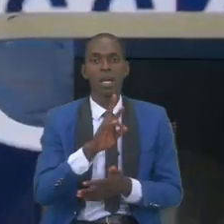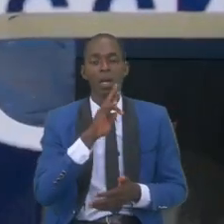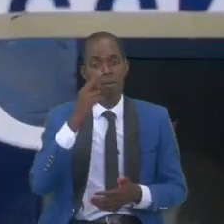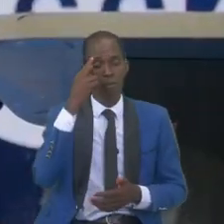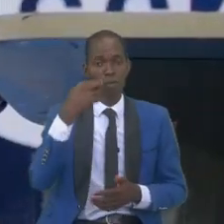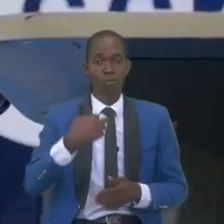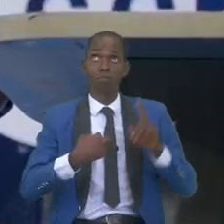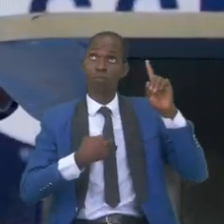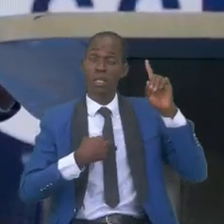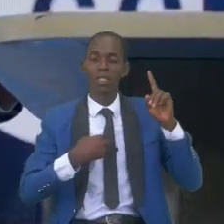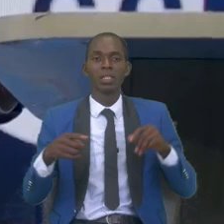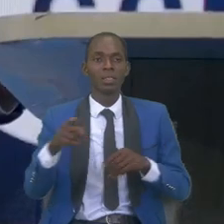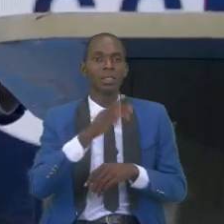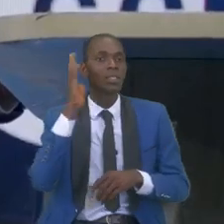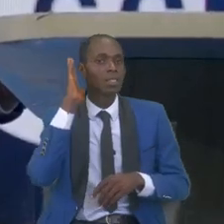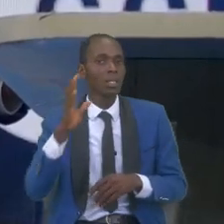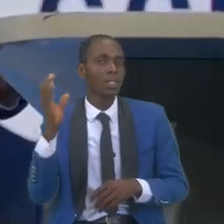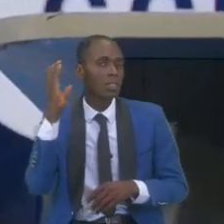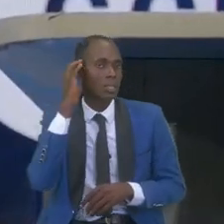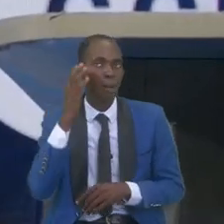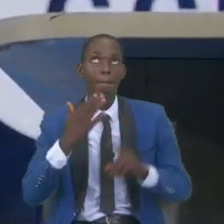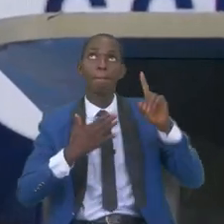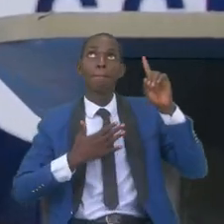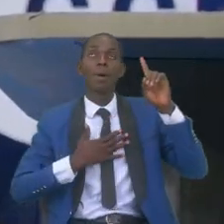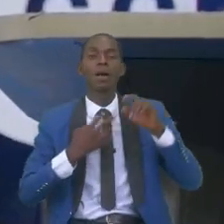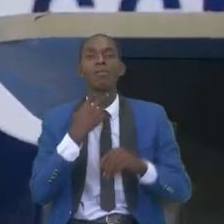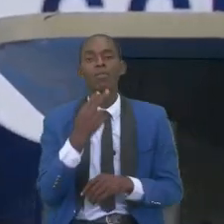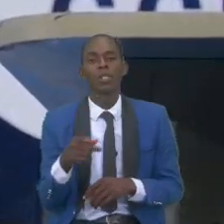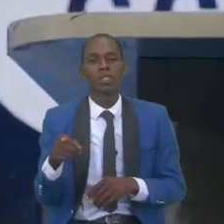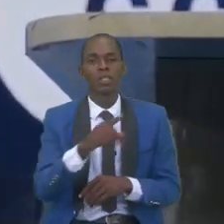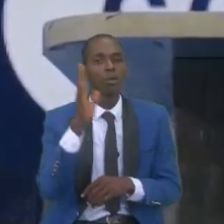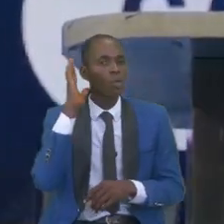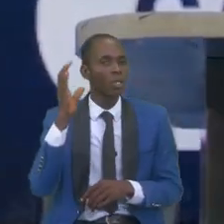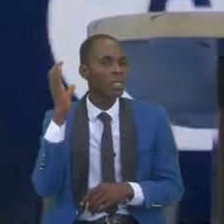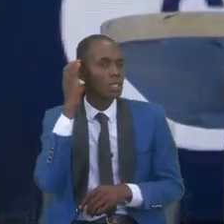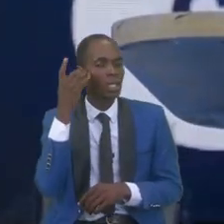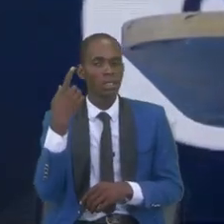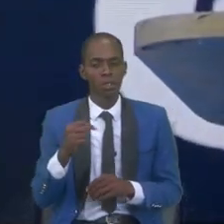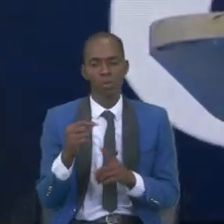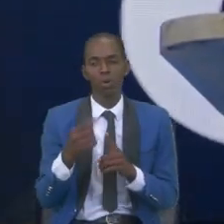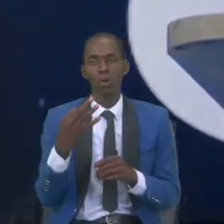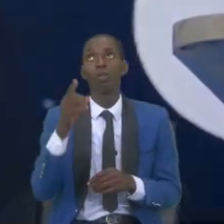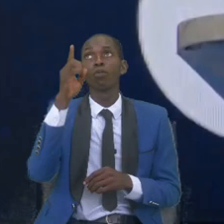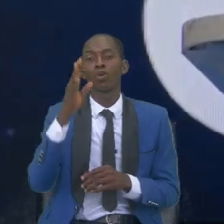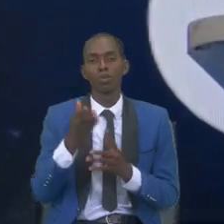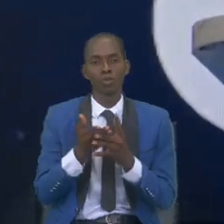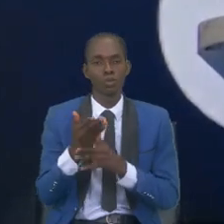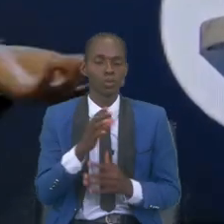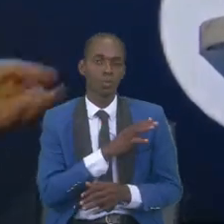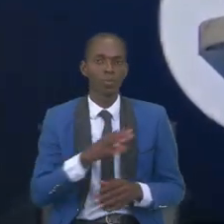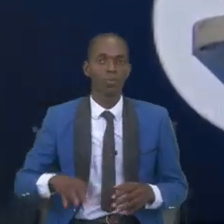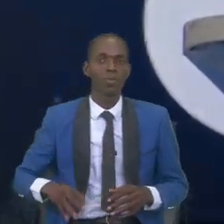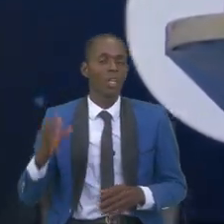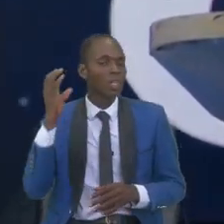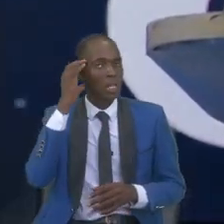shall hear my voice. They'll hear the word of God coming from Christ. They'll hear the mind